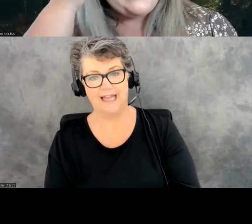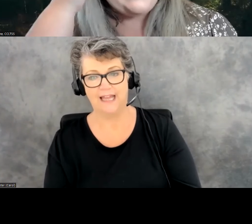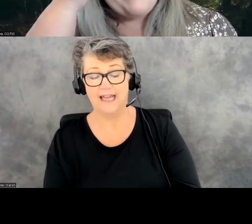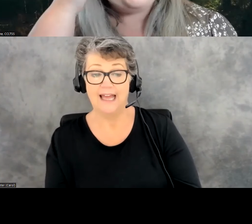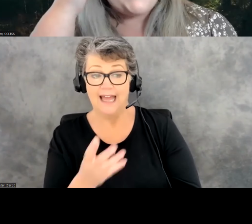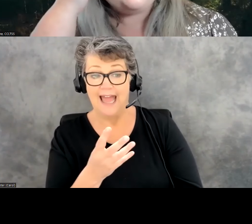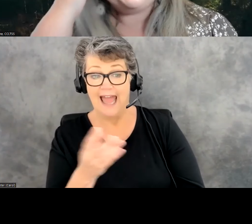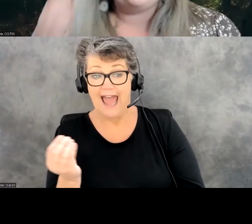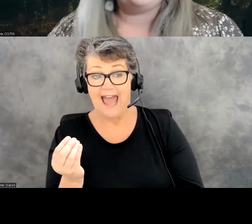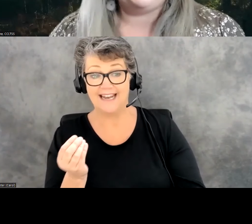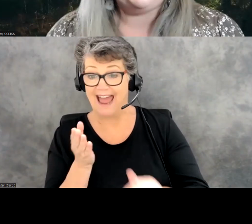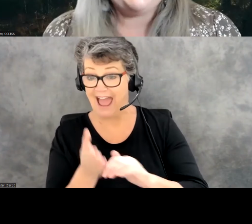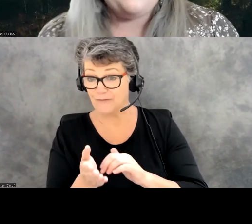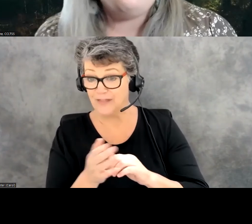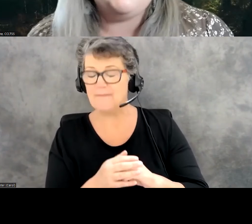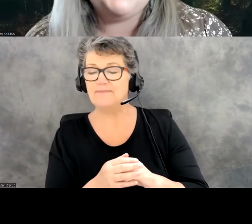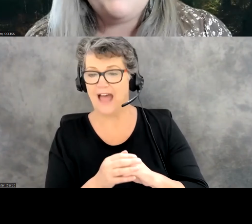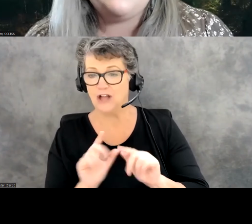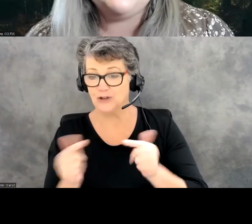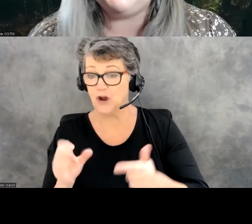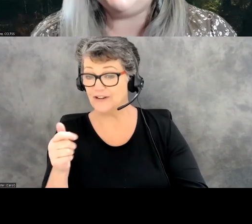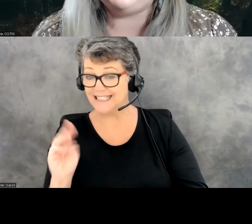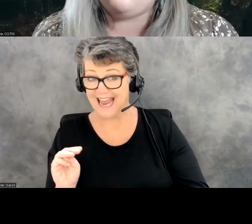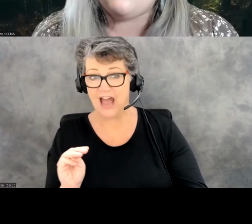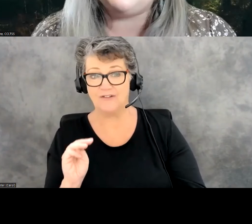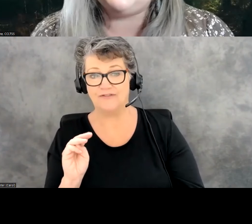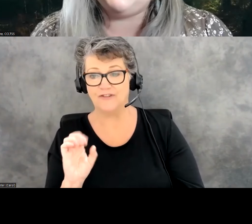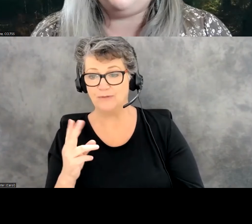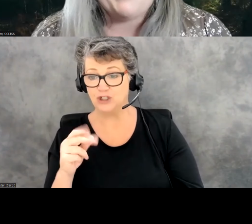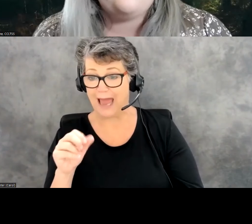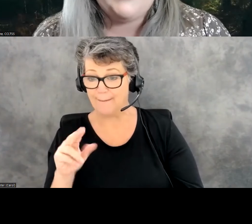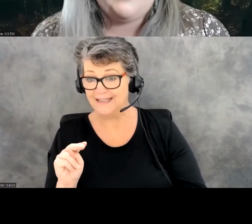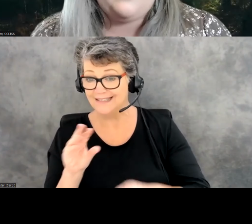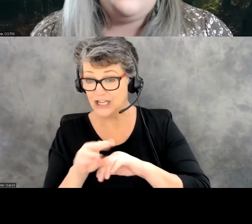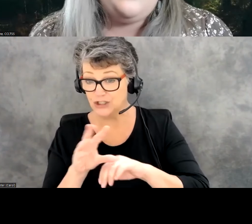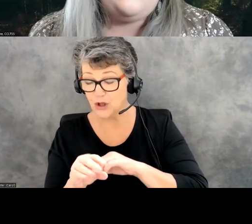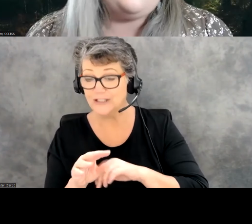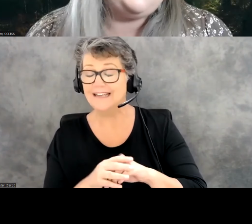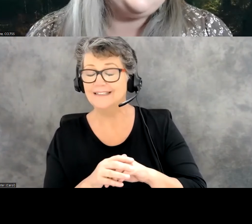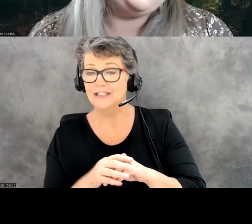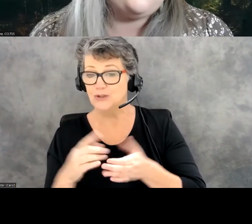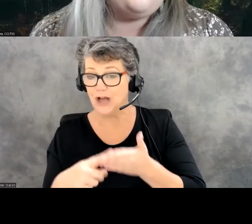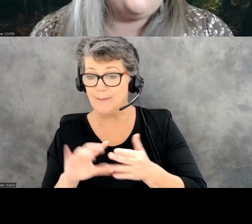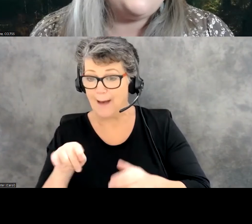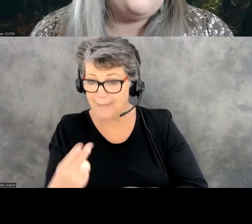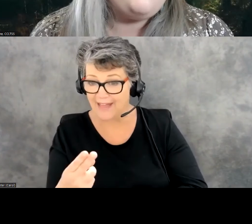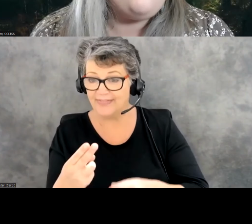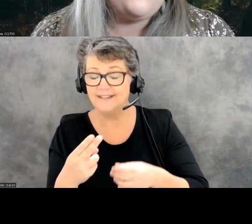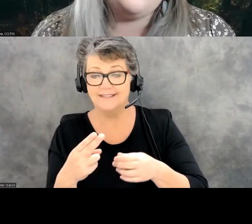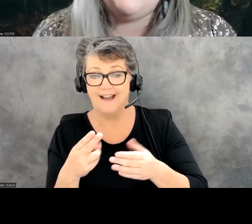And after that, I'll turn it over to Sam from Chapman Consulting to walk us through PATH funding. There is